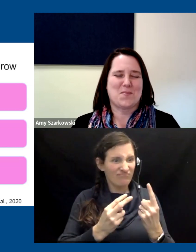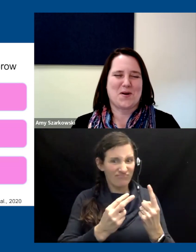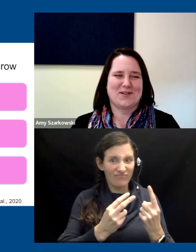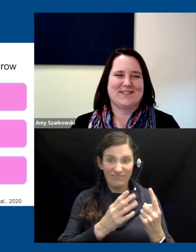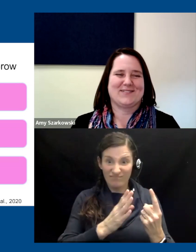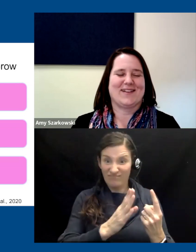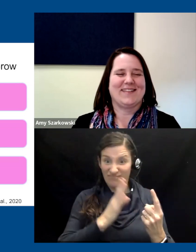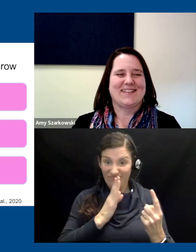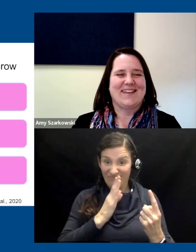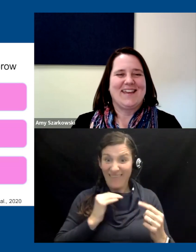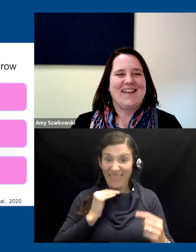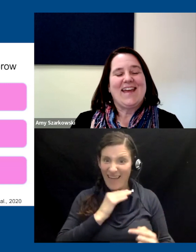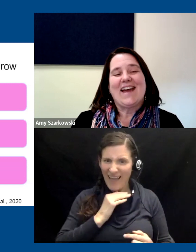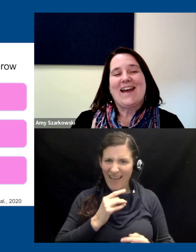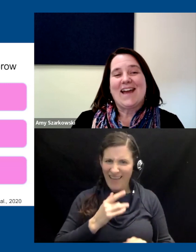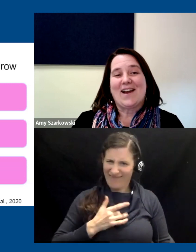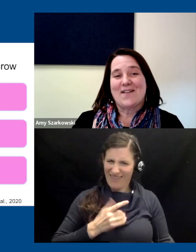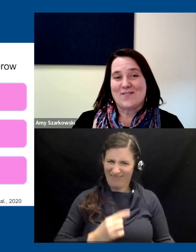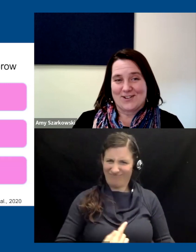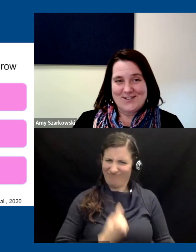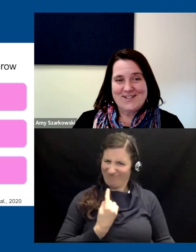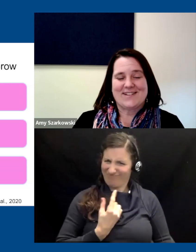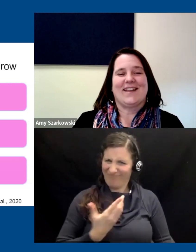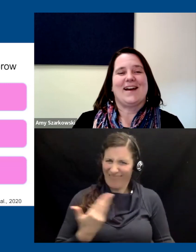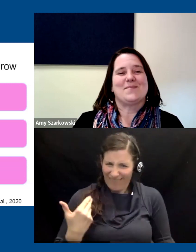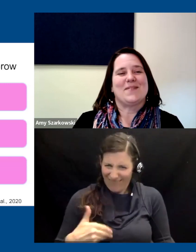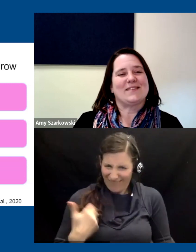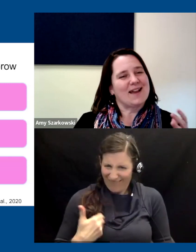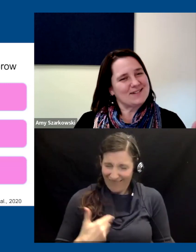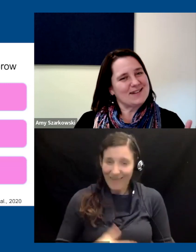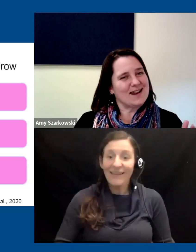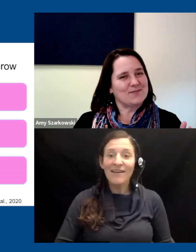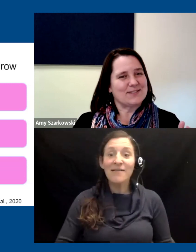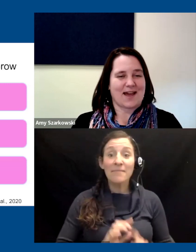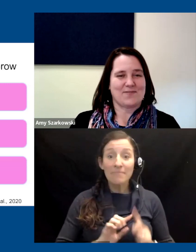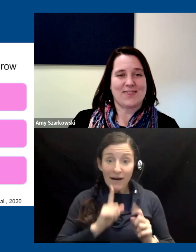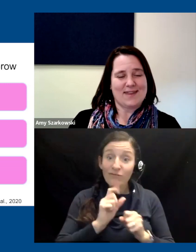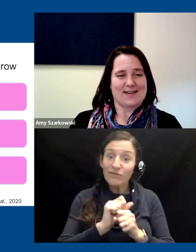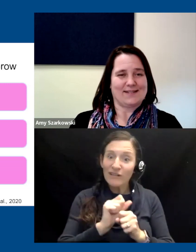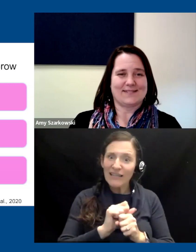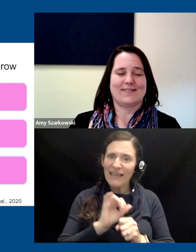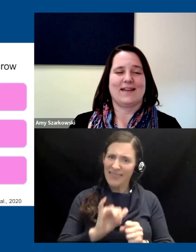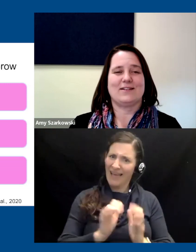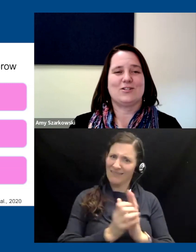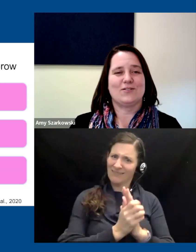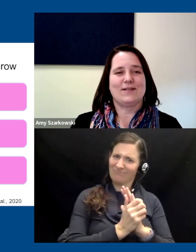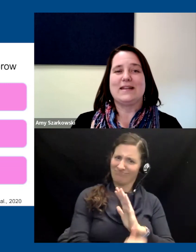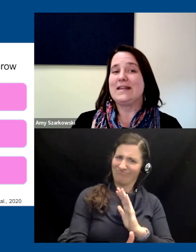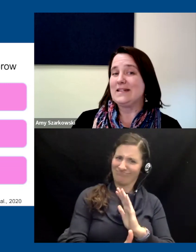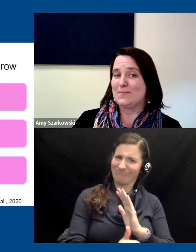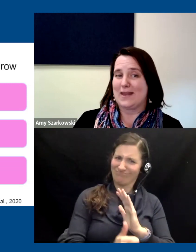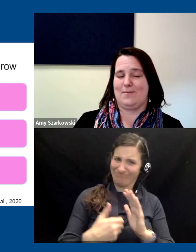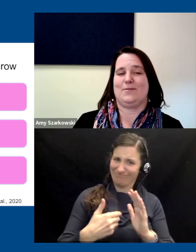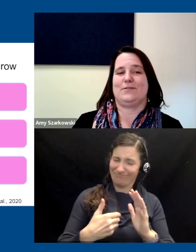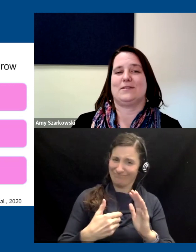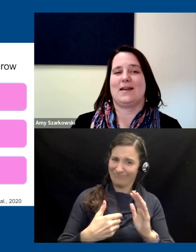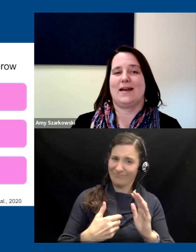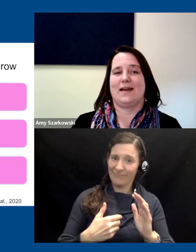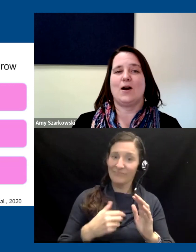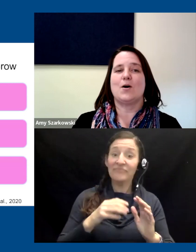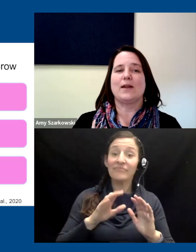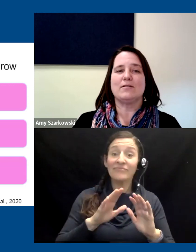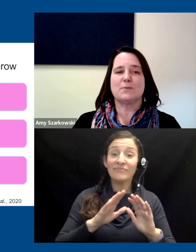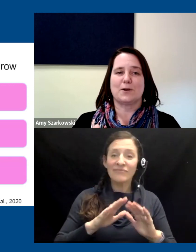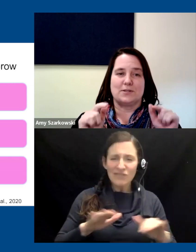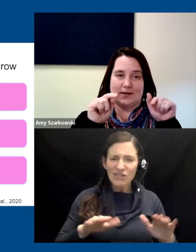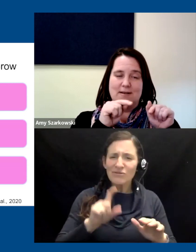behavior on their part, right? However, that's actually kind of a savvy thing that children need to be able to